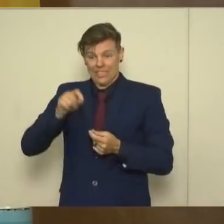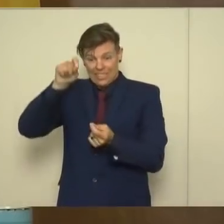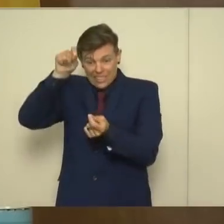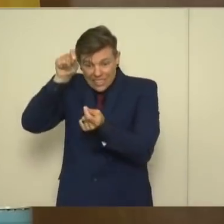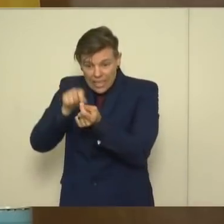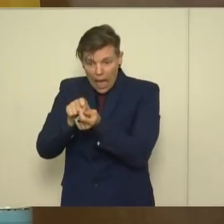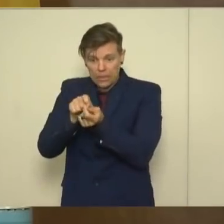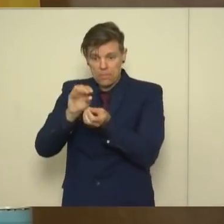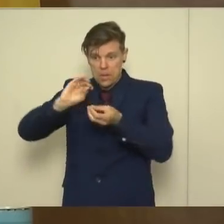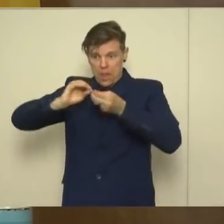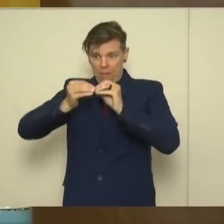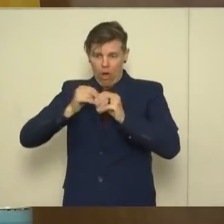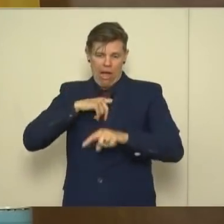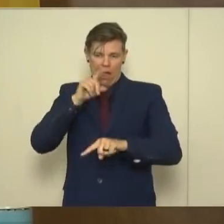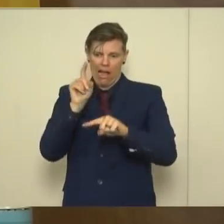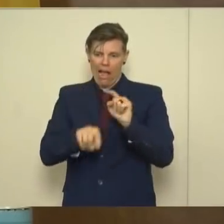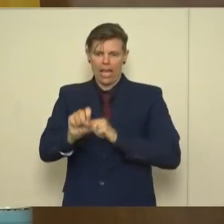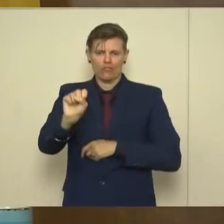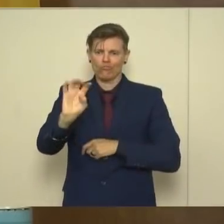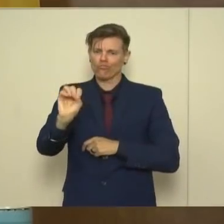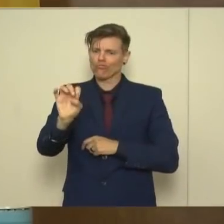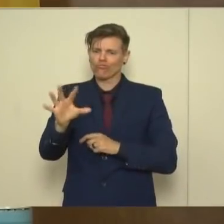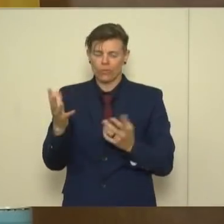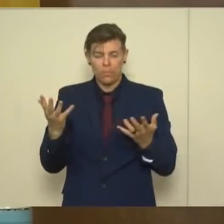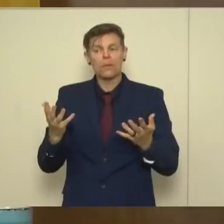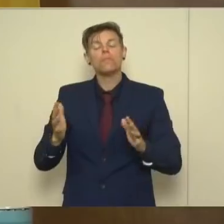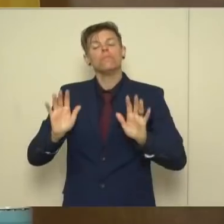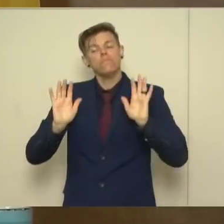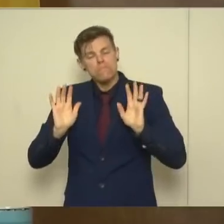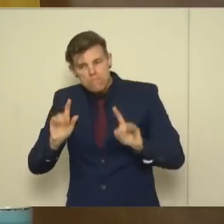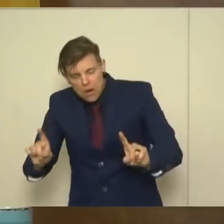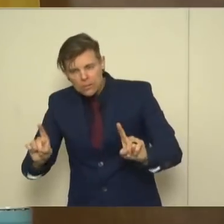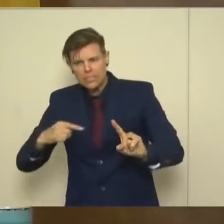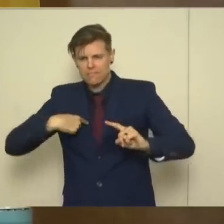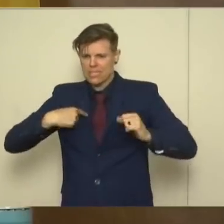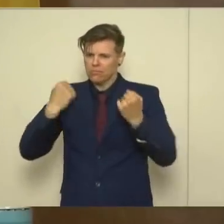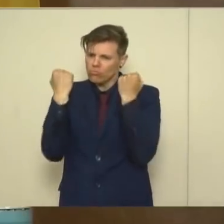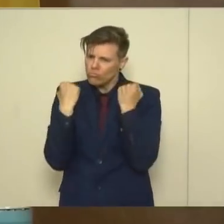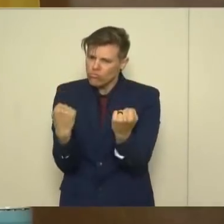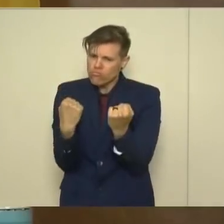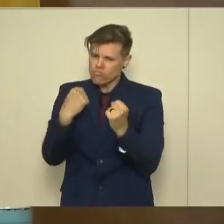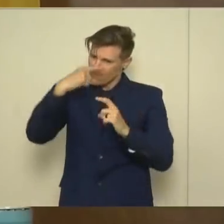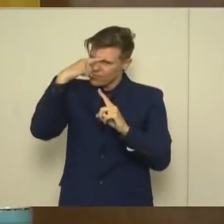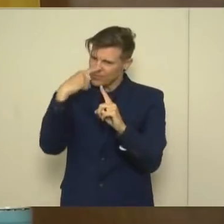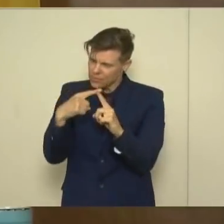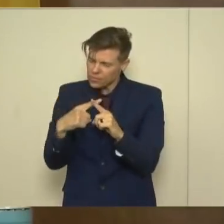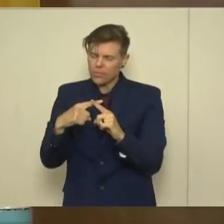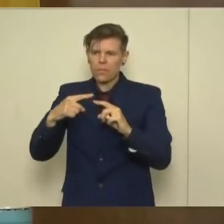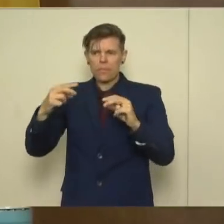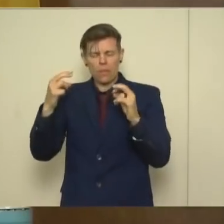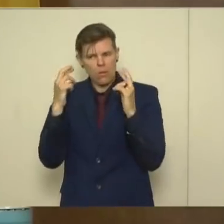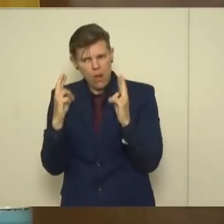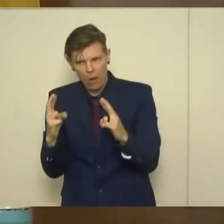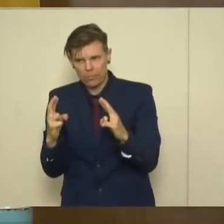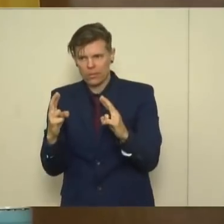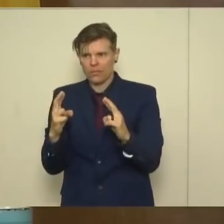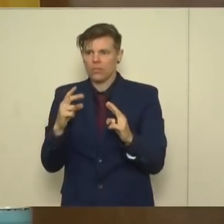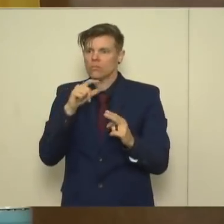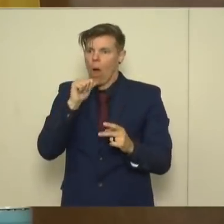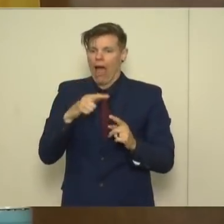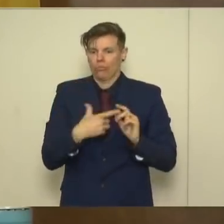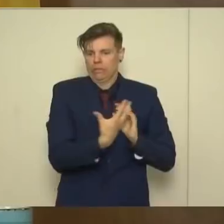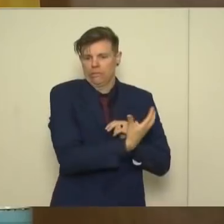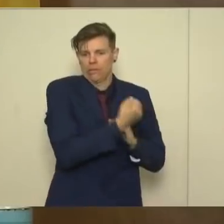you, but I am hopeful that we don't have to find ourselves in that situation. But we do have a sizable